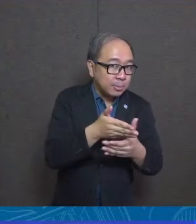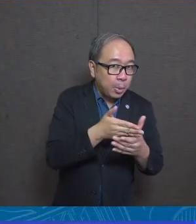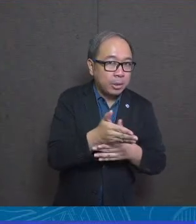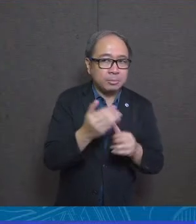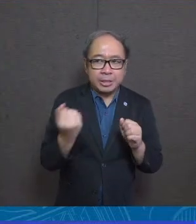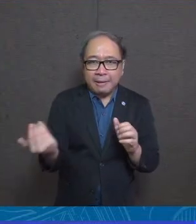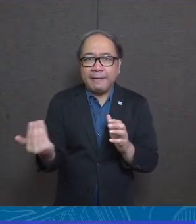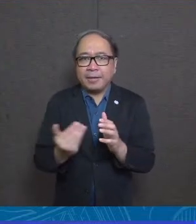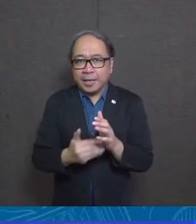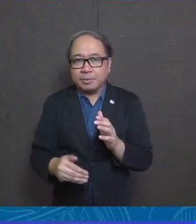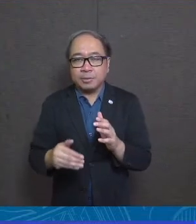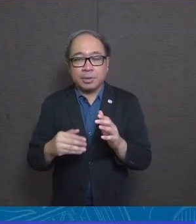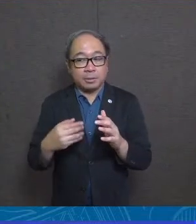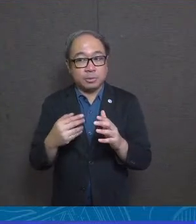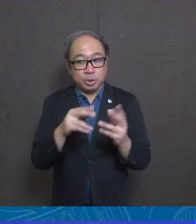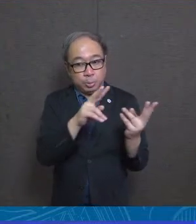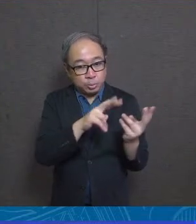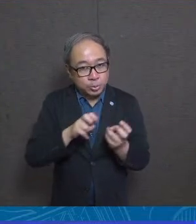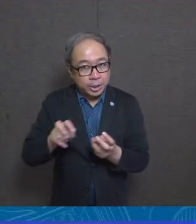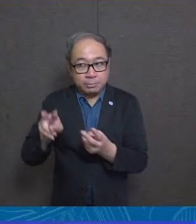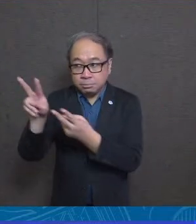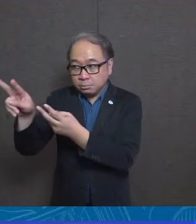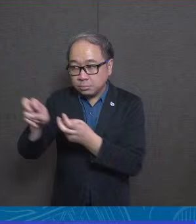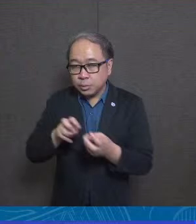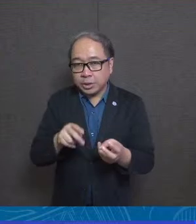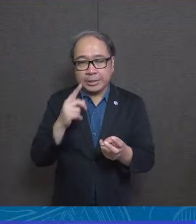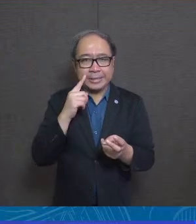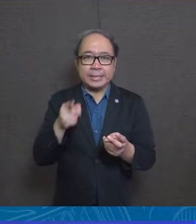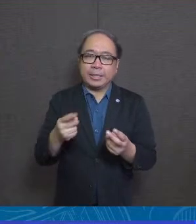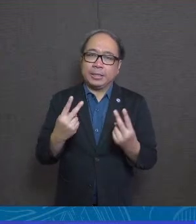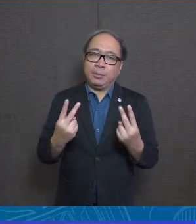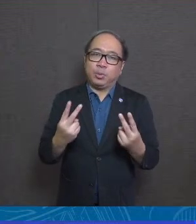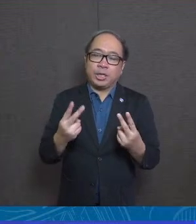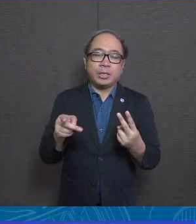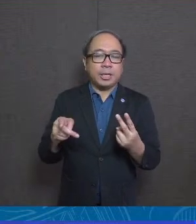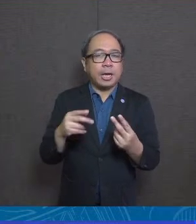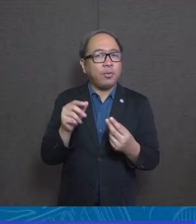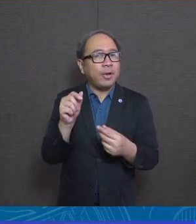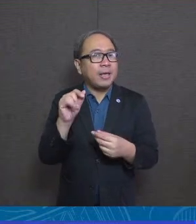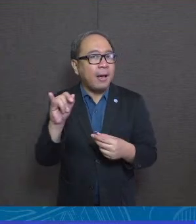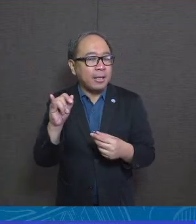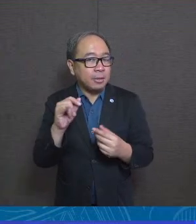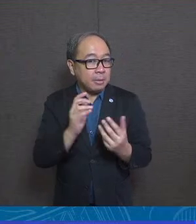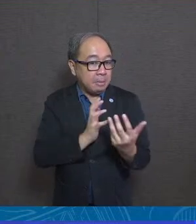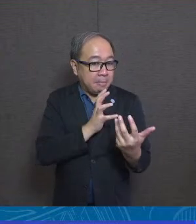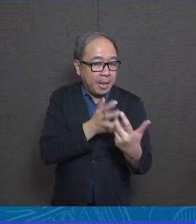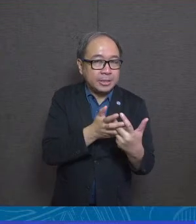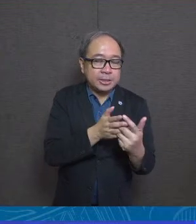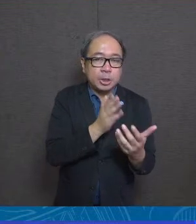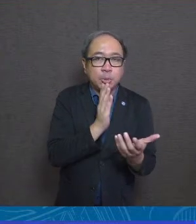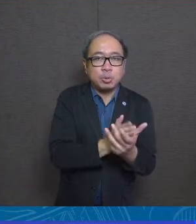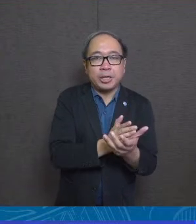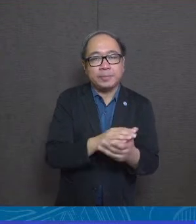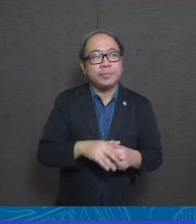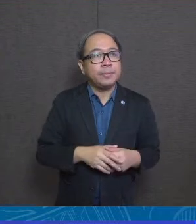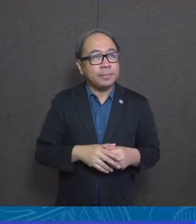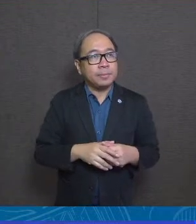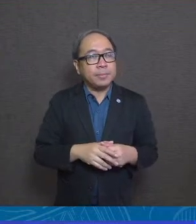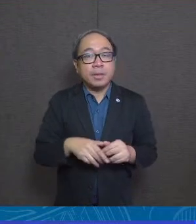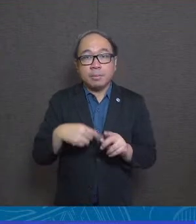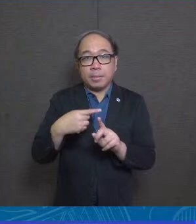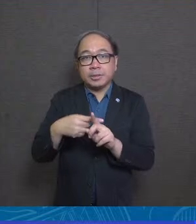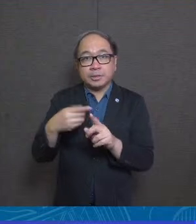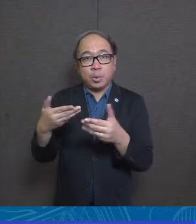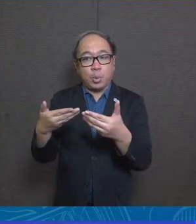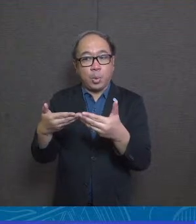And multilinguality, again, is very important for having AI in the right context. And they also open the process of